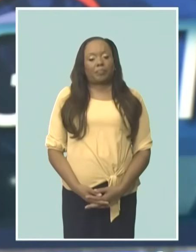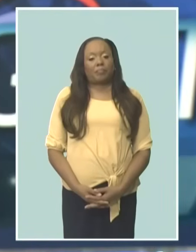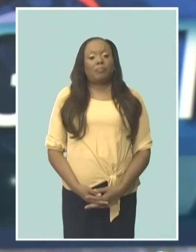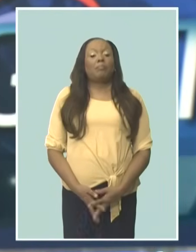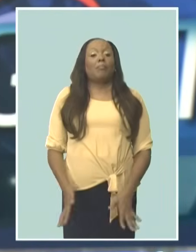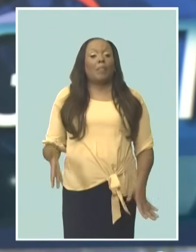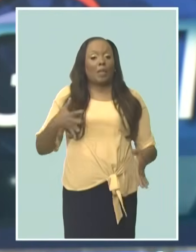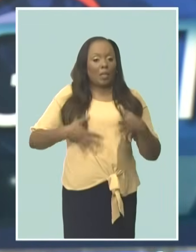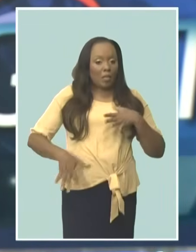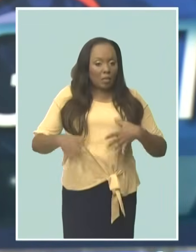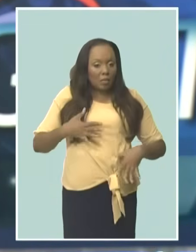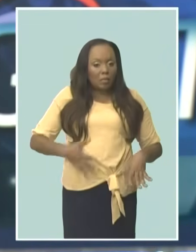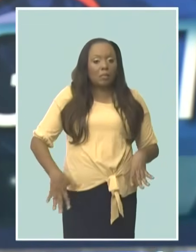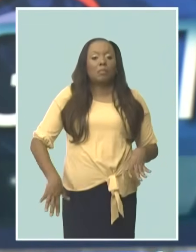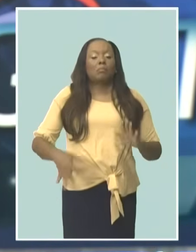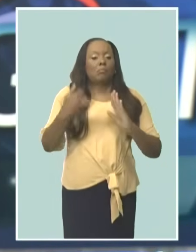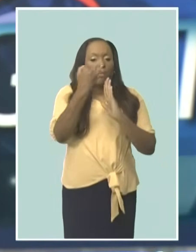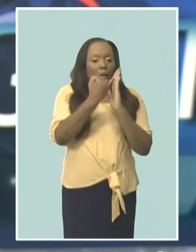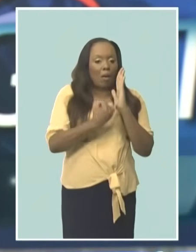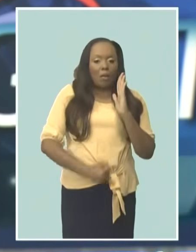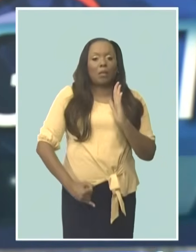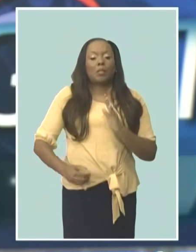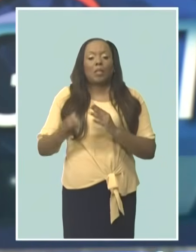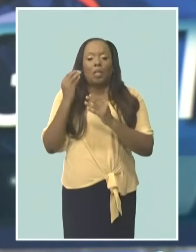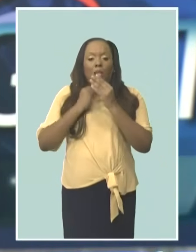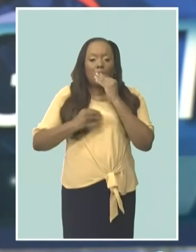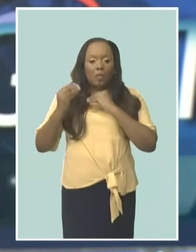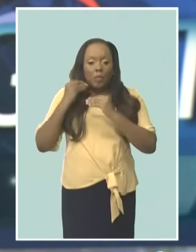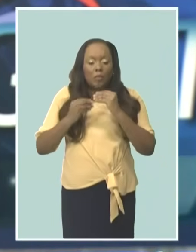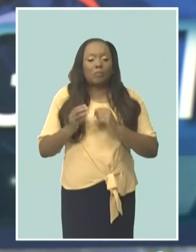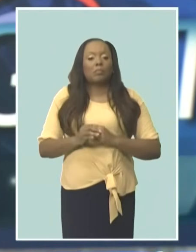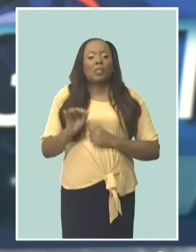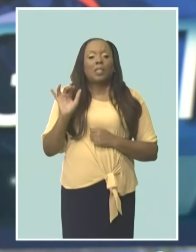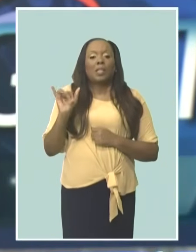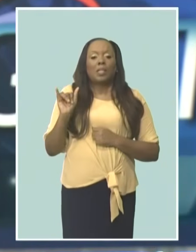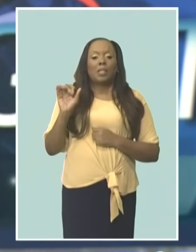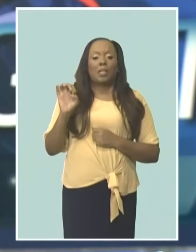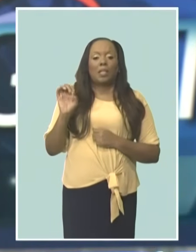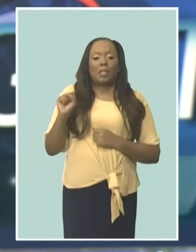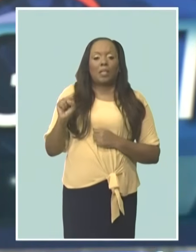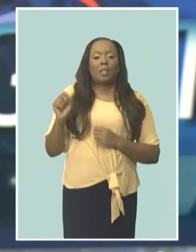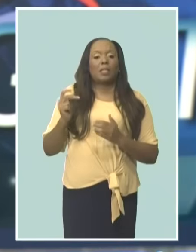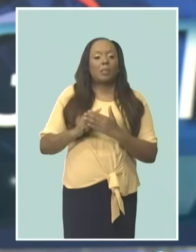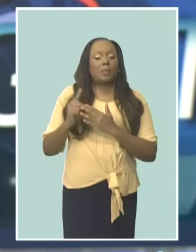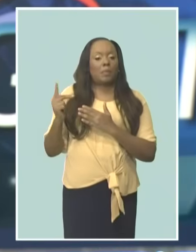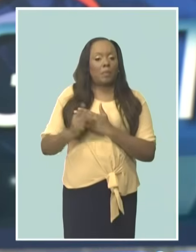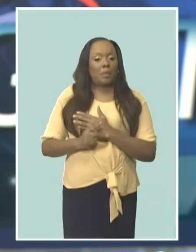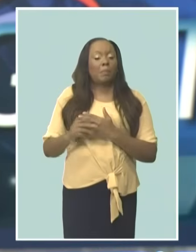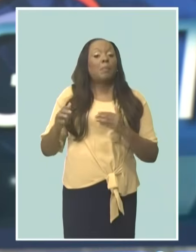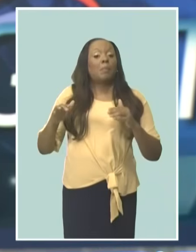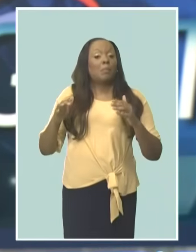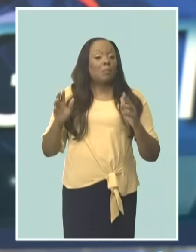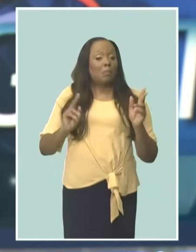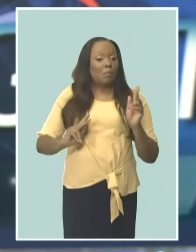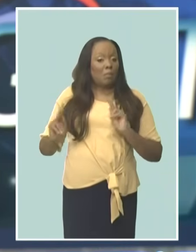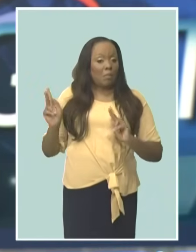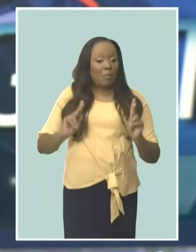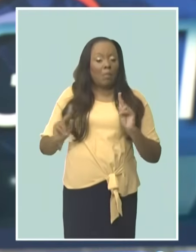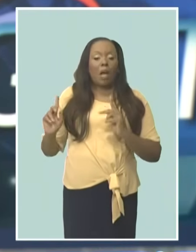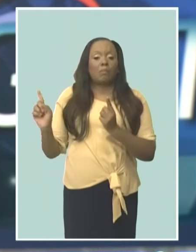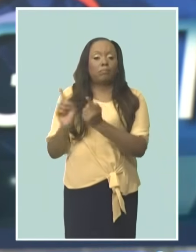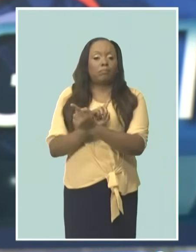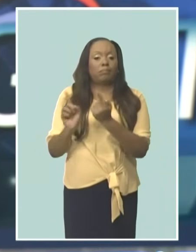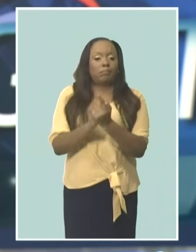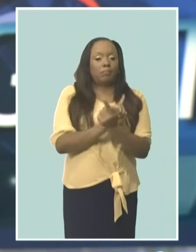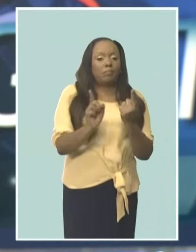From textiles to art to food, cohorts of the Youth Entrepreneurship Scheme rubbed shoulders with a cross-section of businesses and